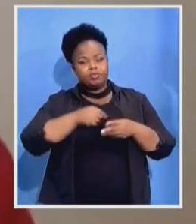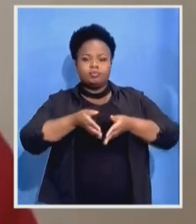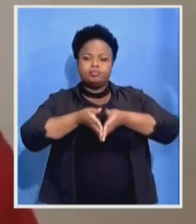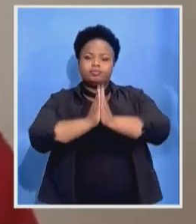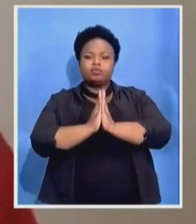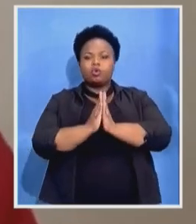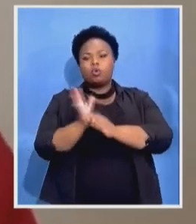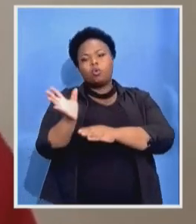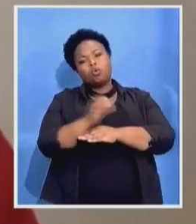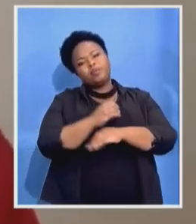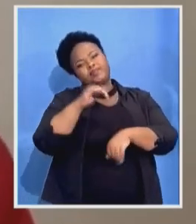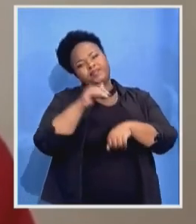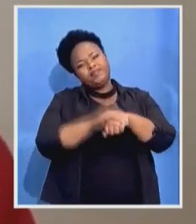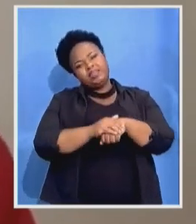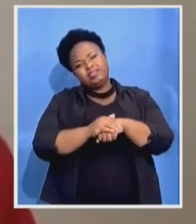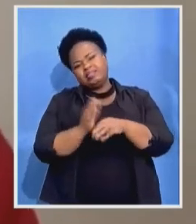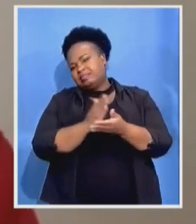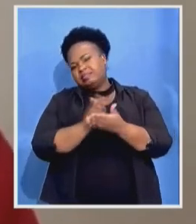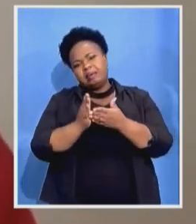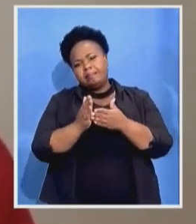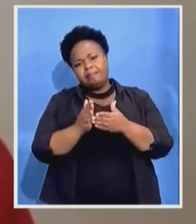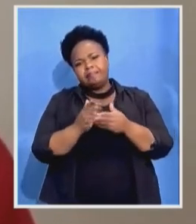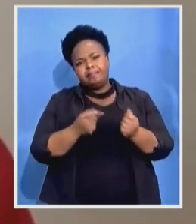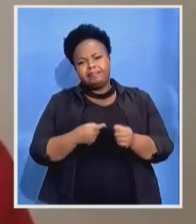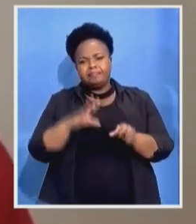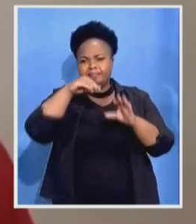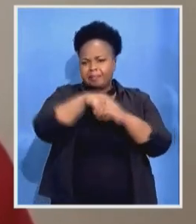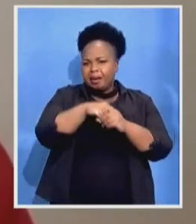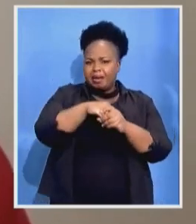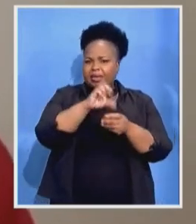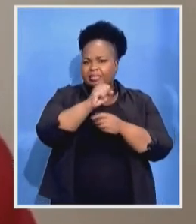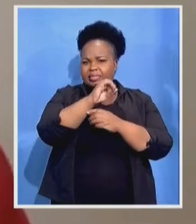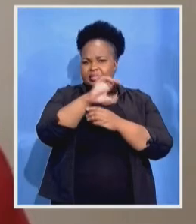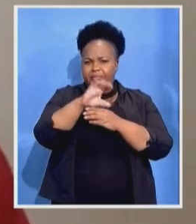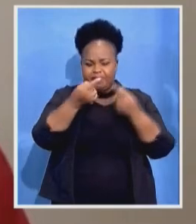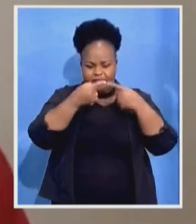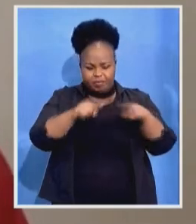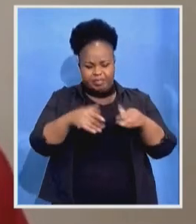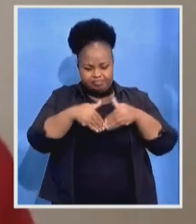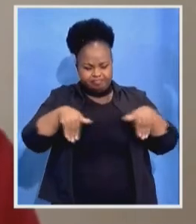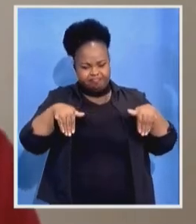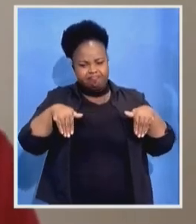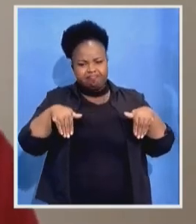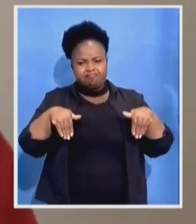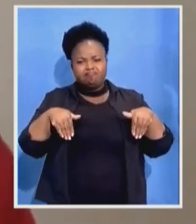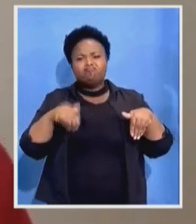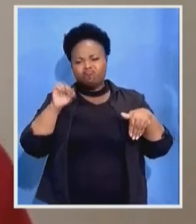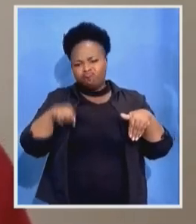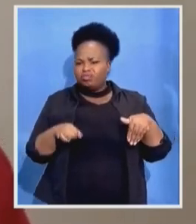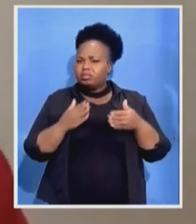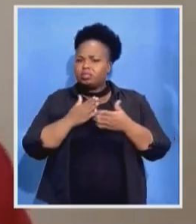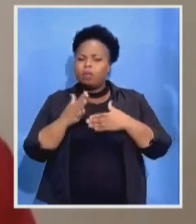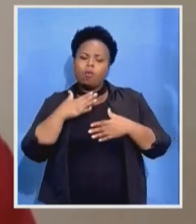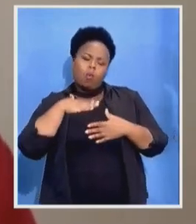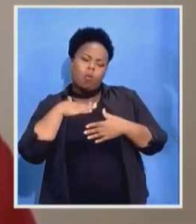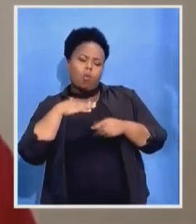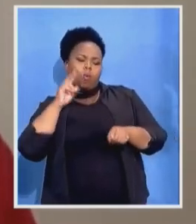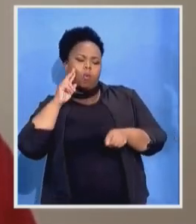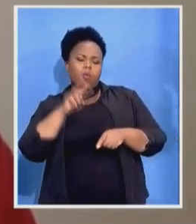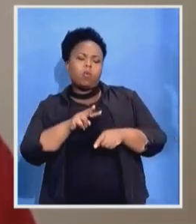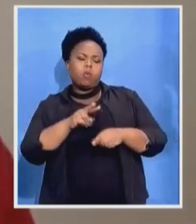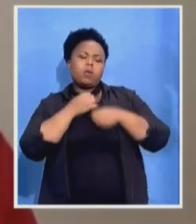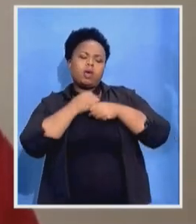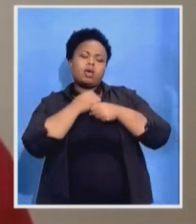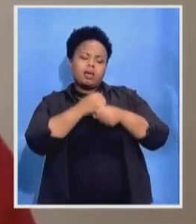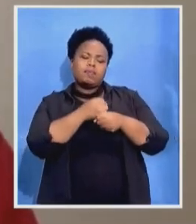party and those who are sympathetic or support this or that campaign of the SACP